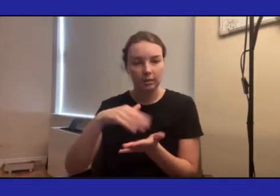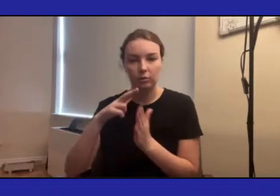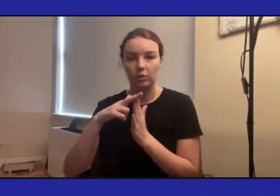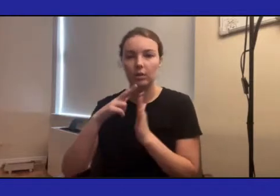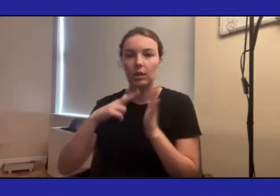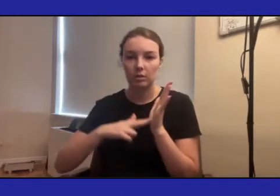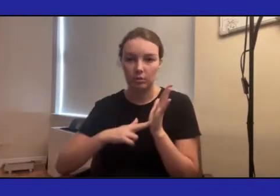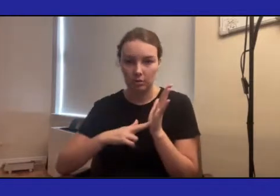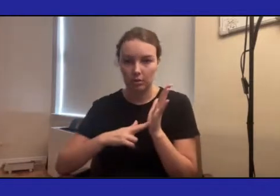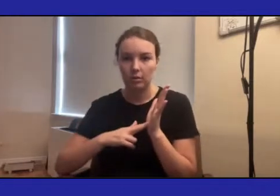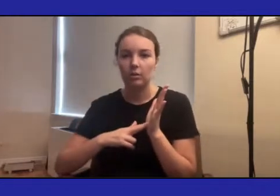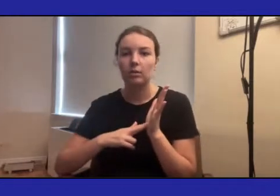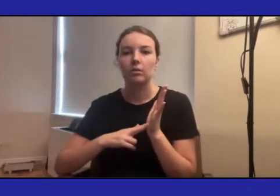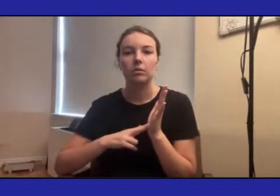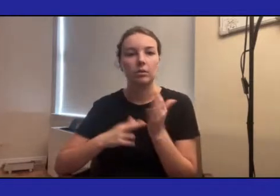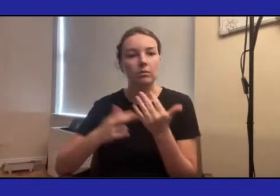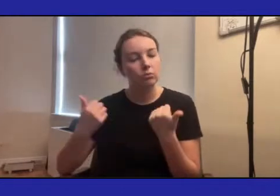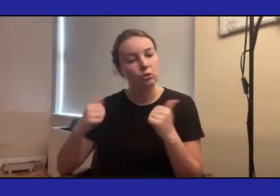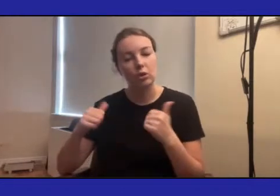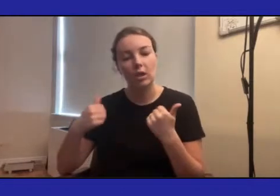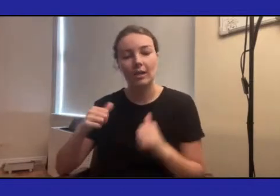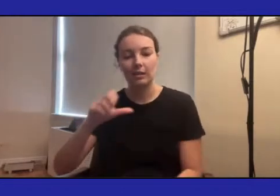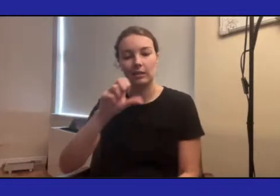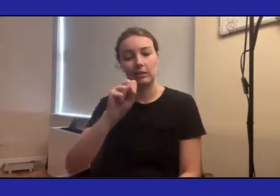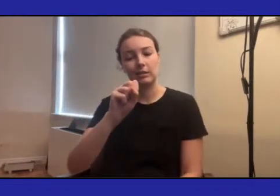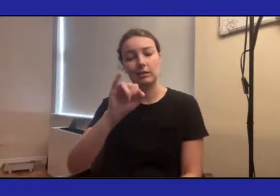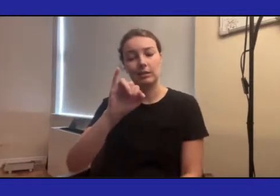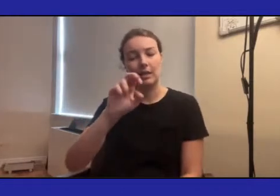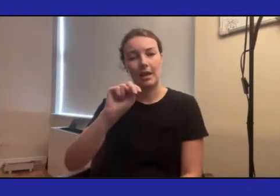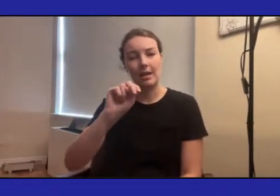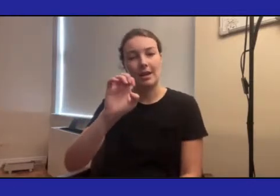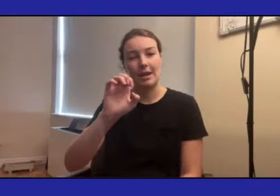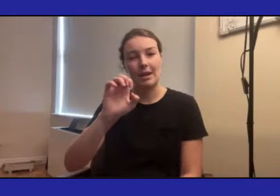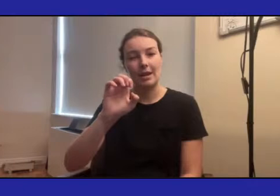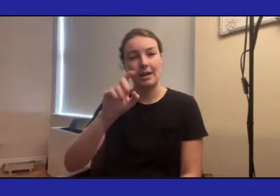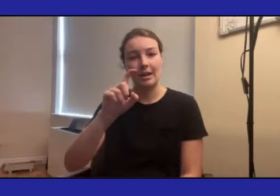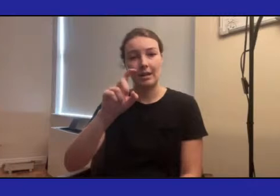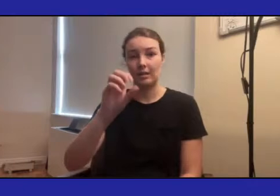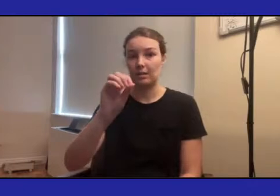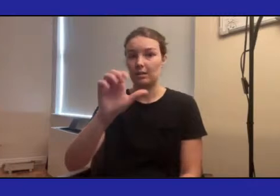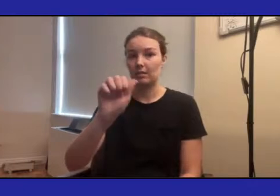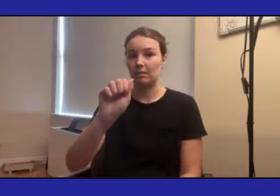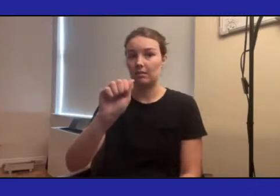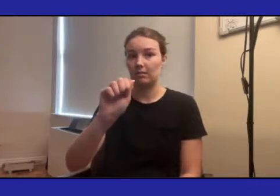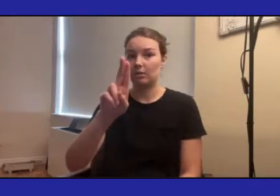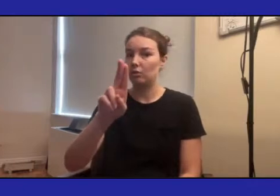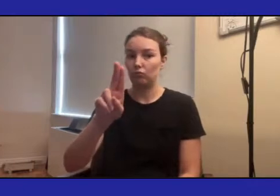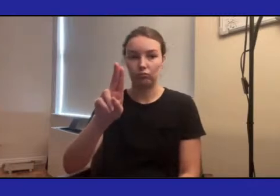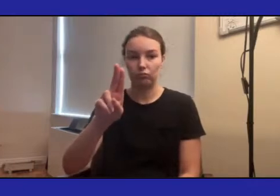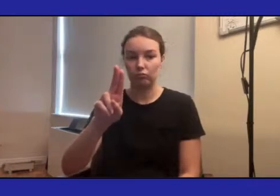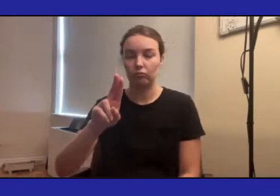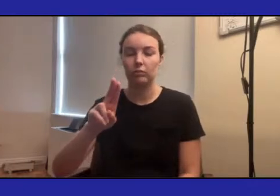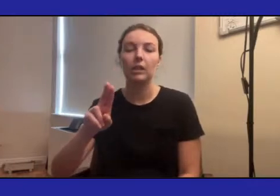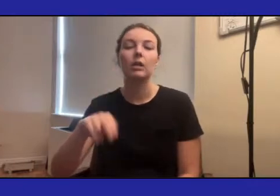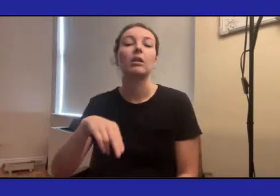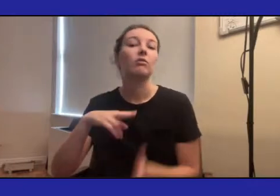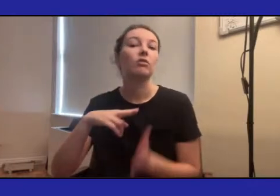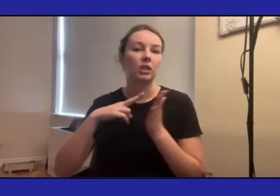put into getting Sodexo to make a contract across the system,